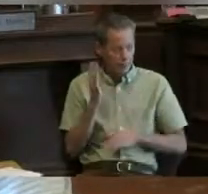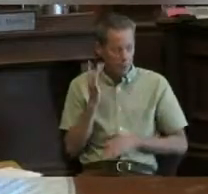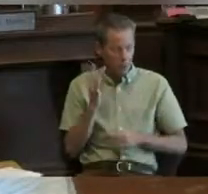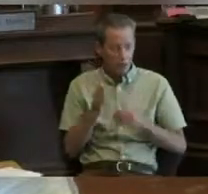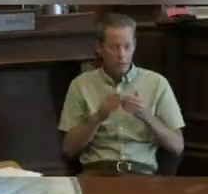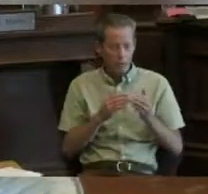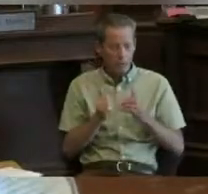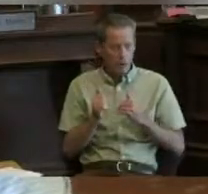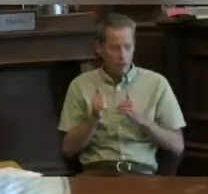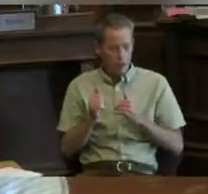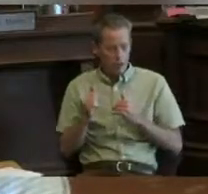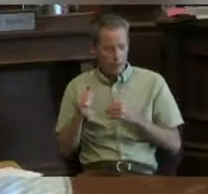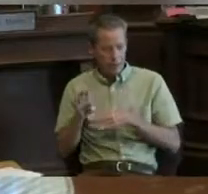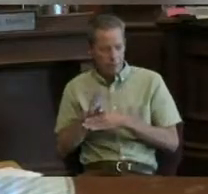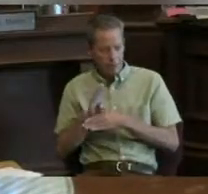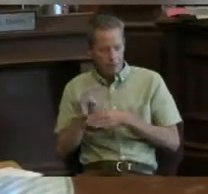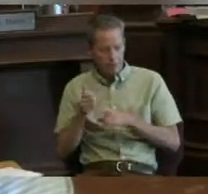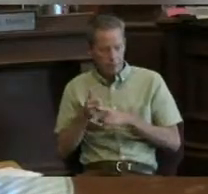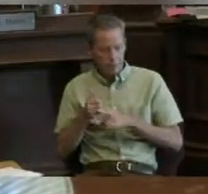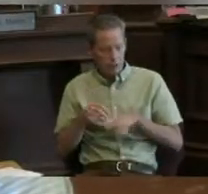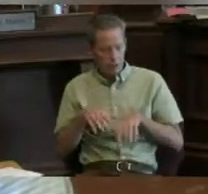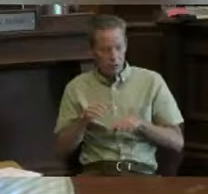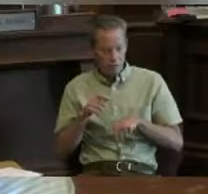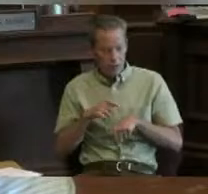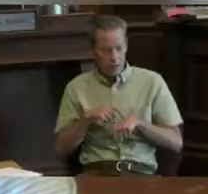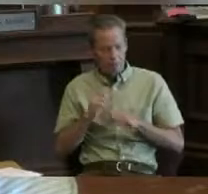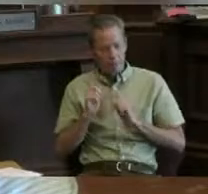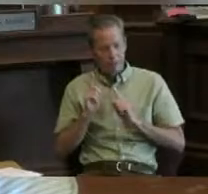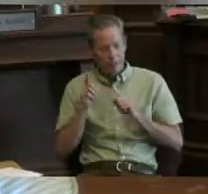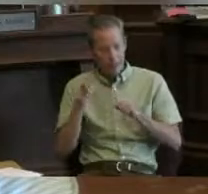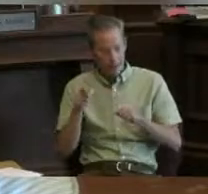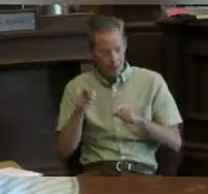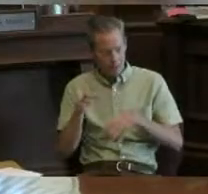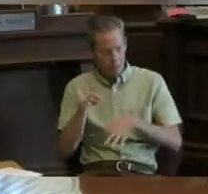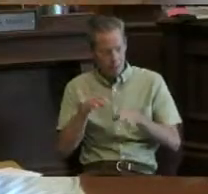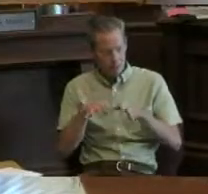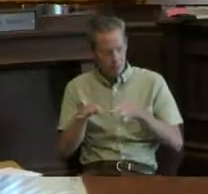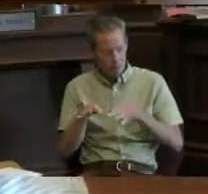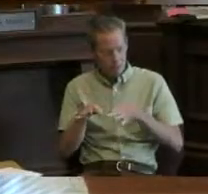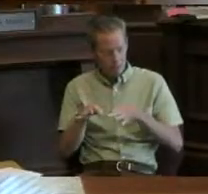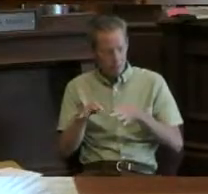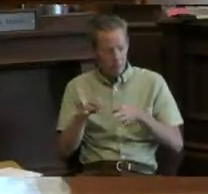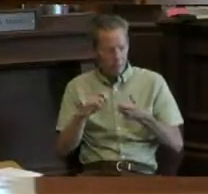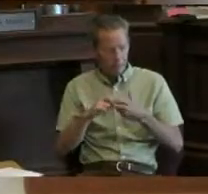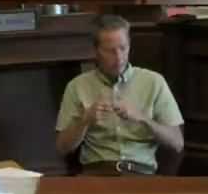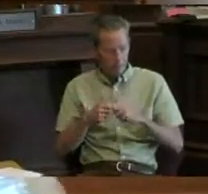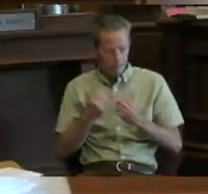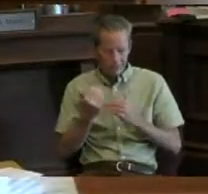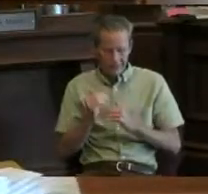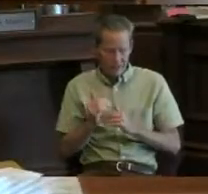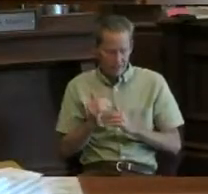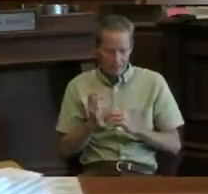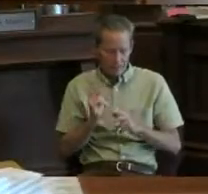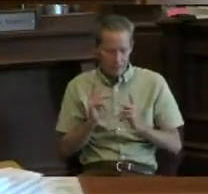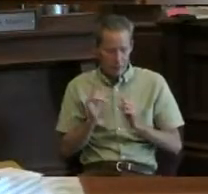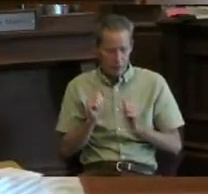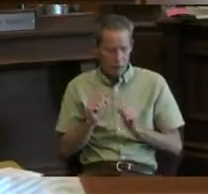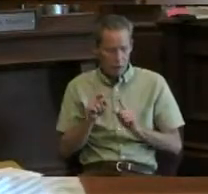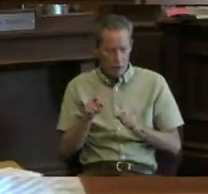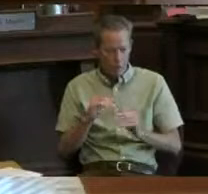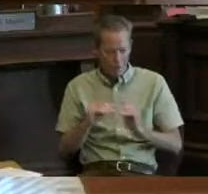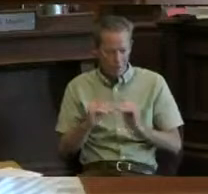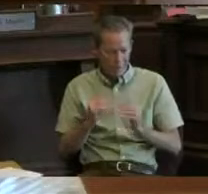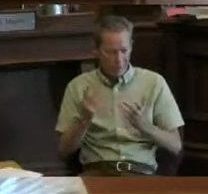regardless of the vendor, it still took a while for them to get out there. And when they were put in, any types of issues, there's only a limited number of people that can get out there and fix